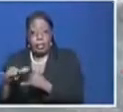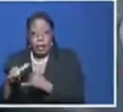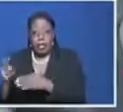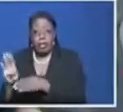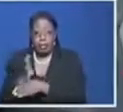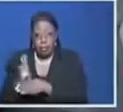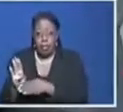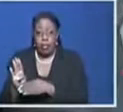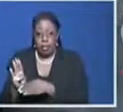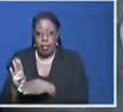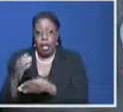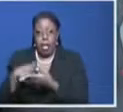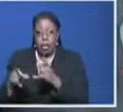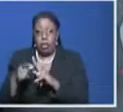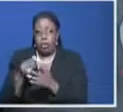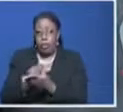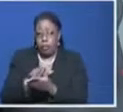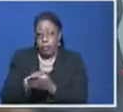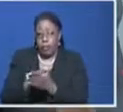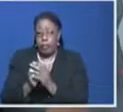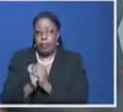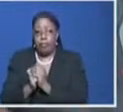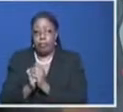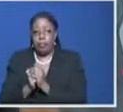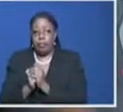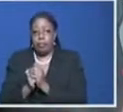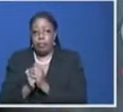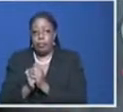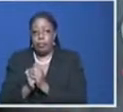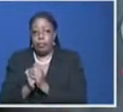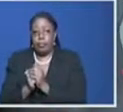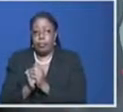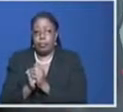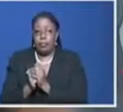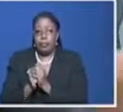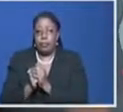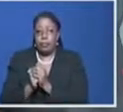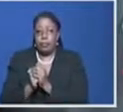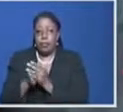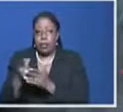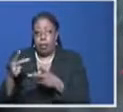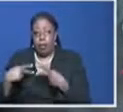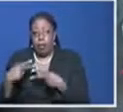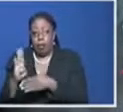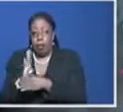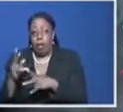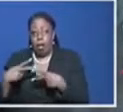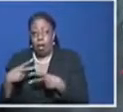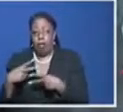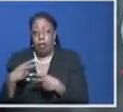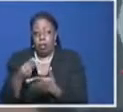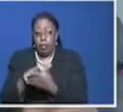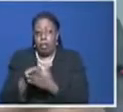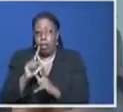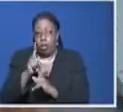Bahamas is access to capital. And there are institutions that have cash laden locally,